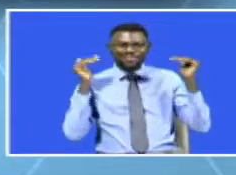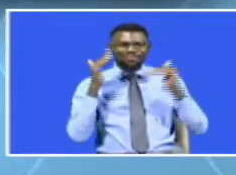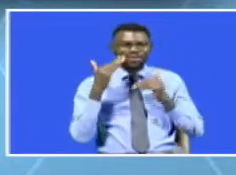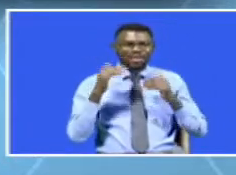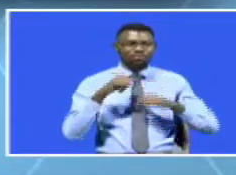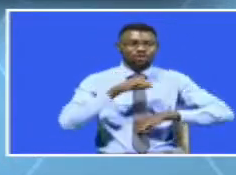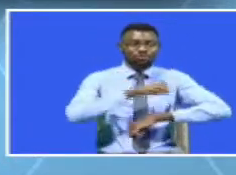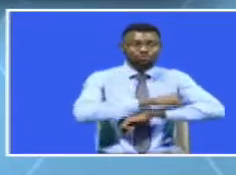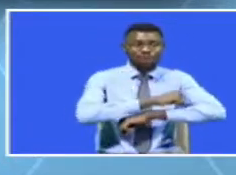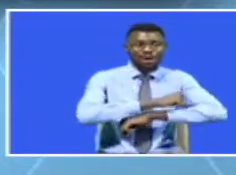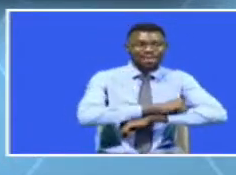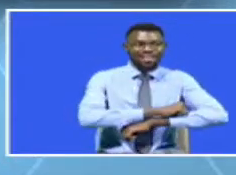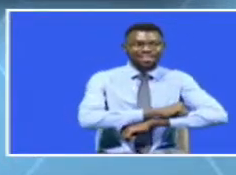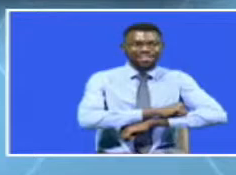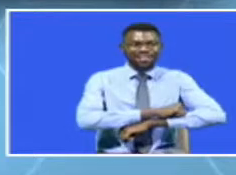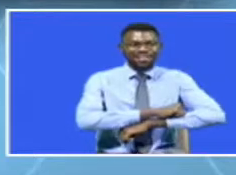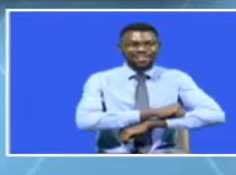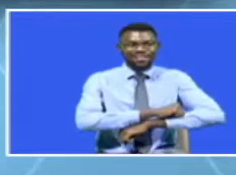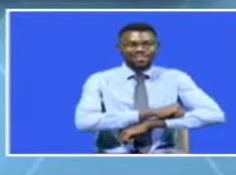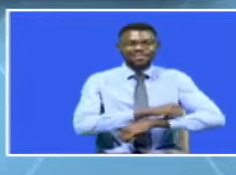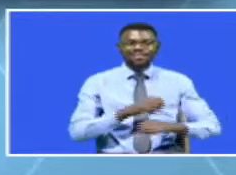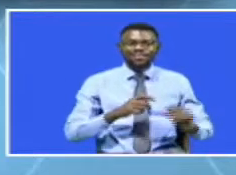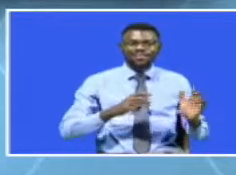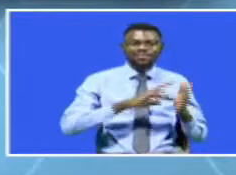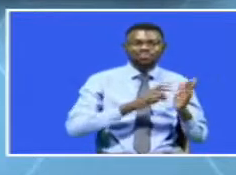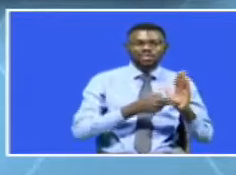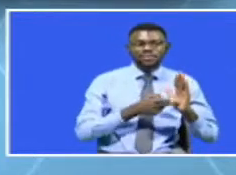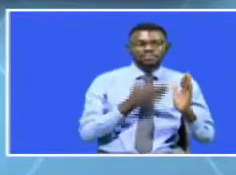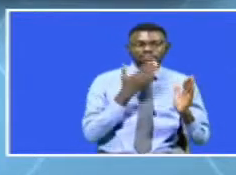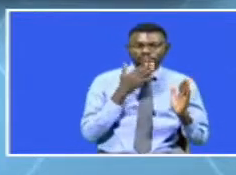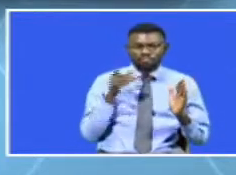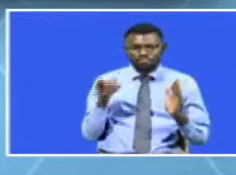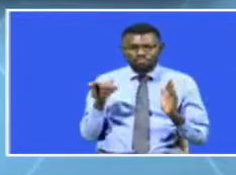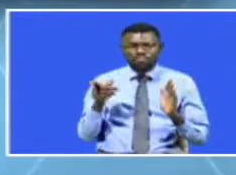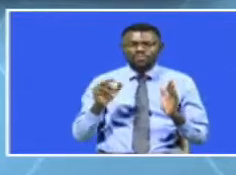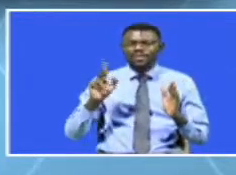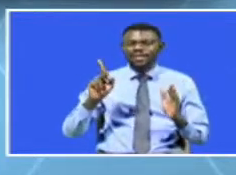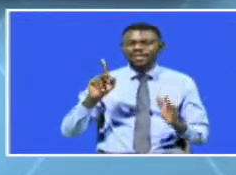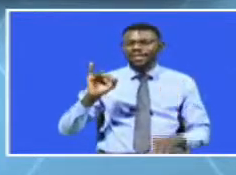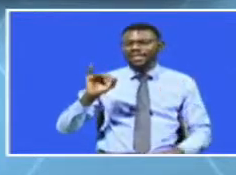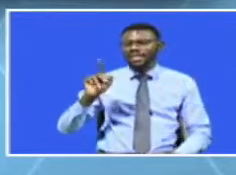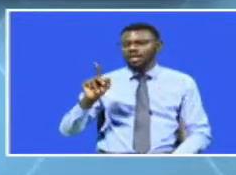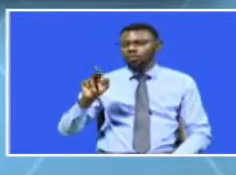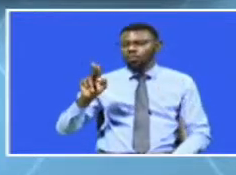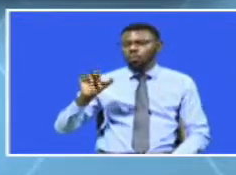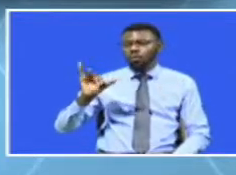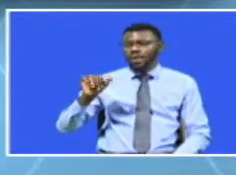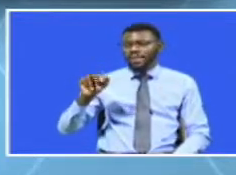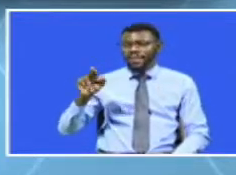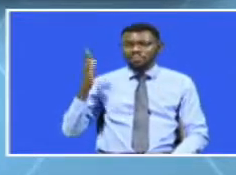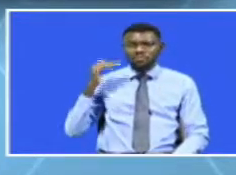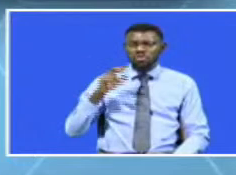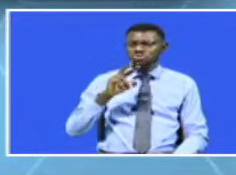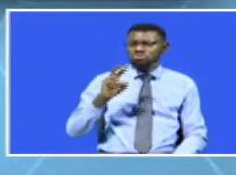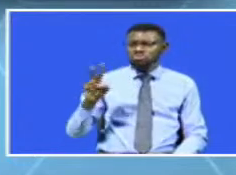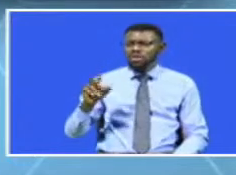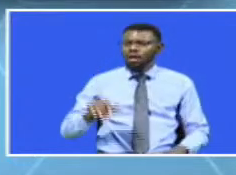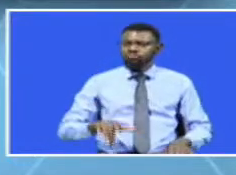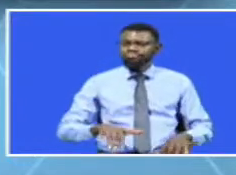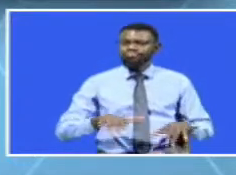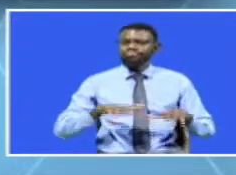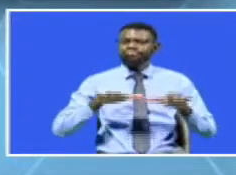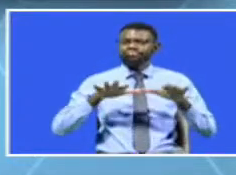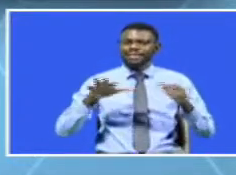school before completing a water project. Kikuyan Primary School, which in 2020 was destroyed by floods, has received